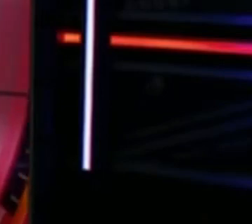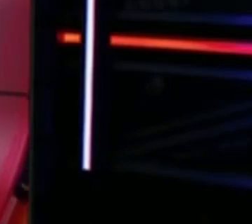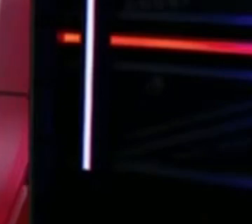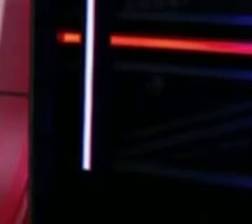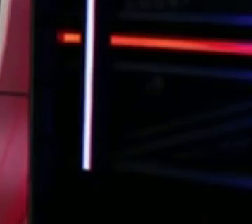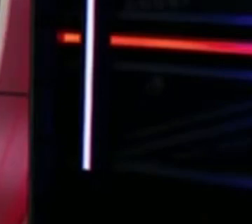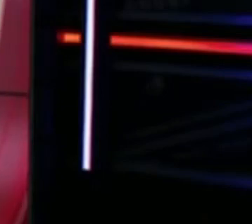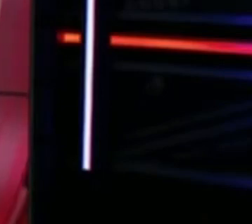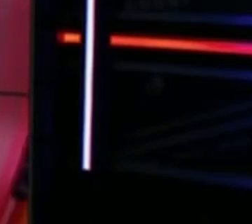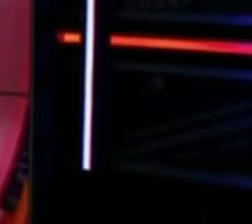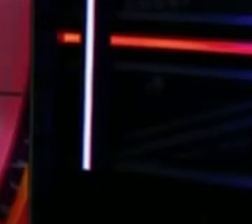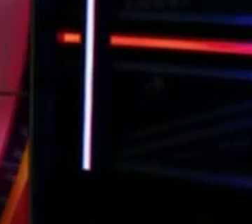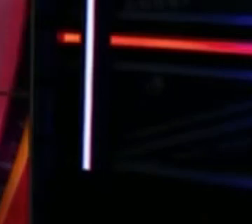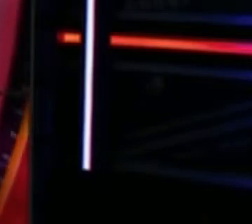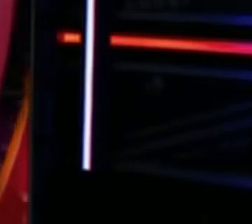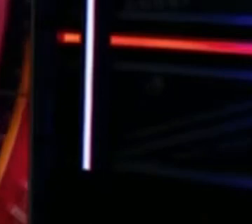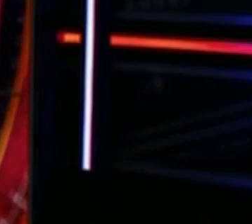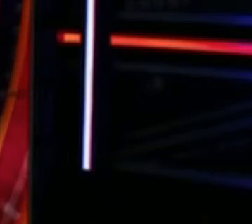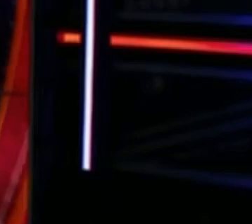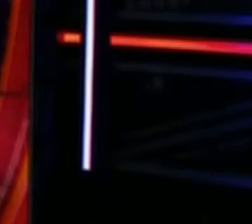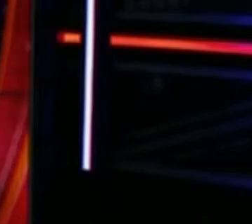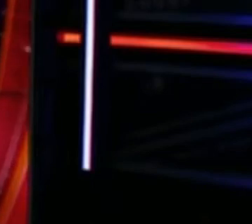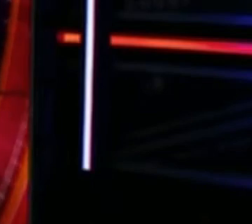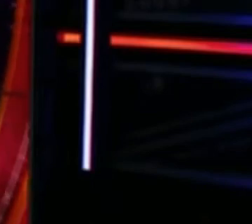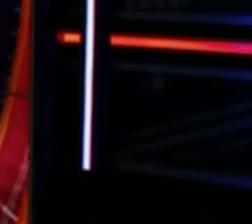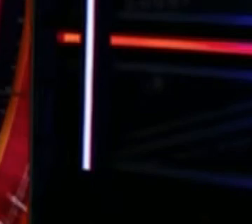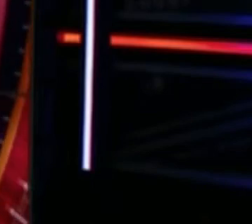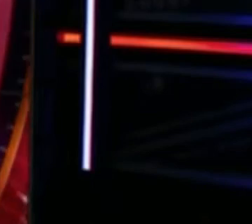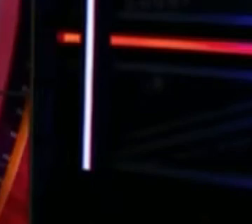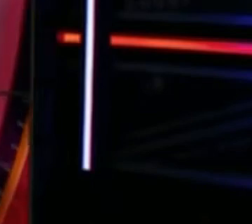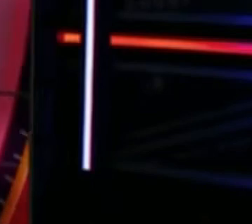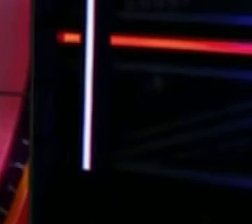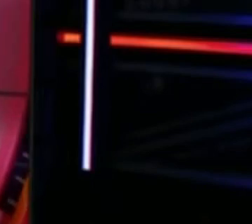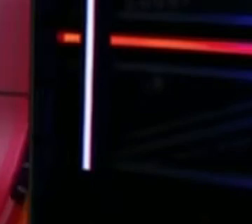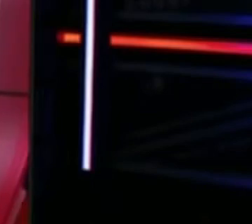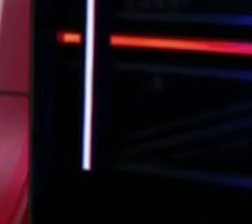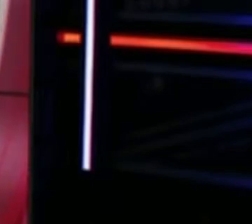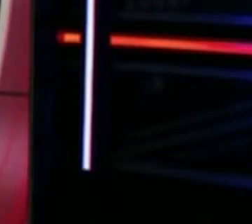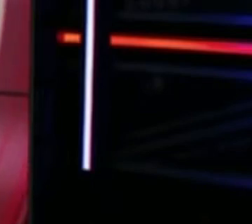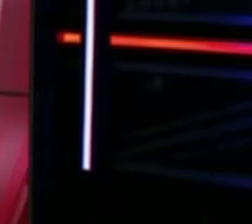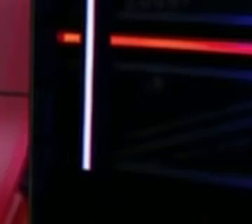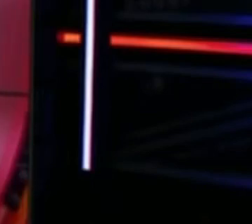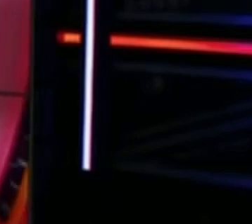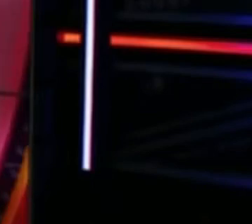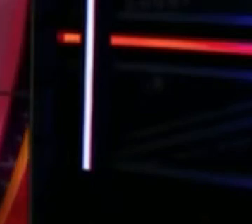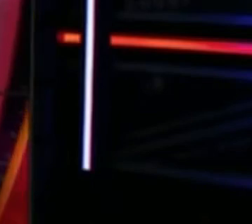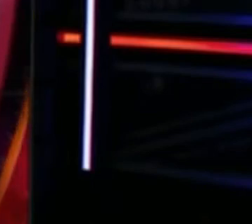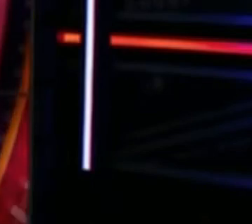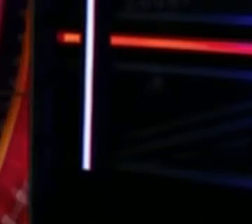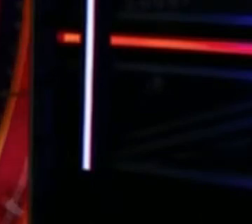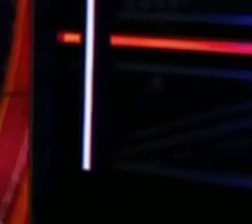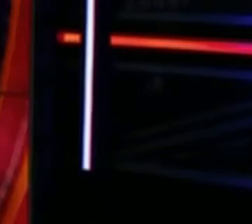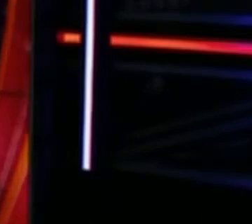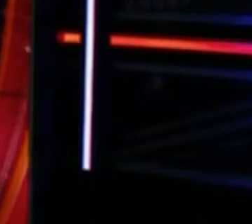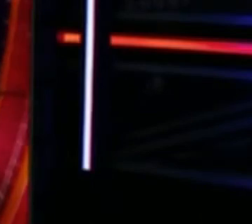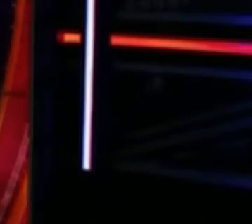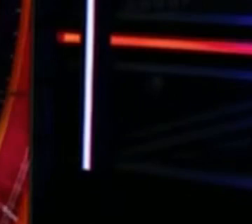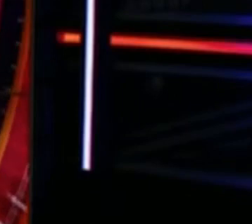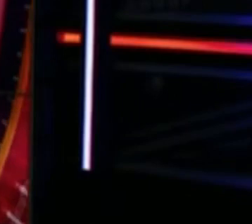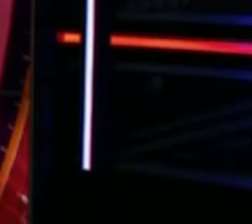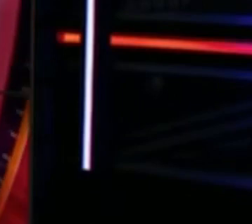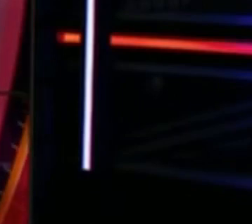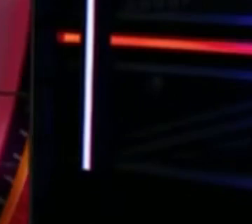in the past and never him or his supporters have done what the far right did today. President Lula underlined that they will not stop until all